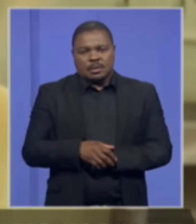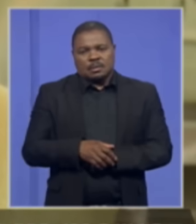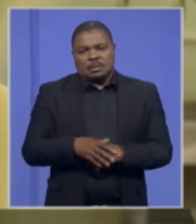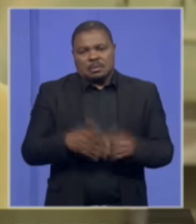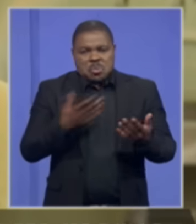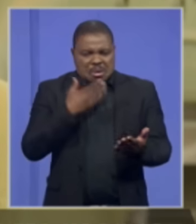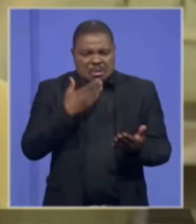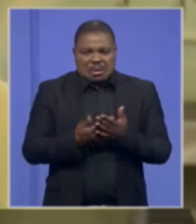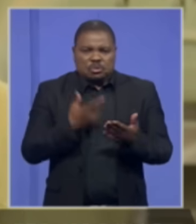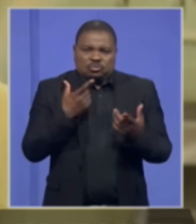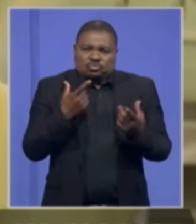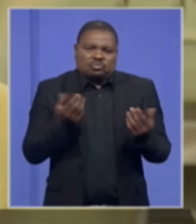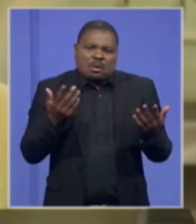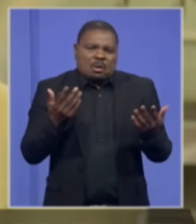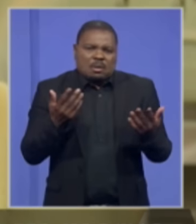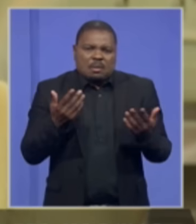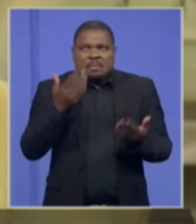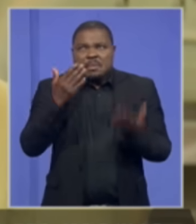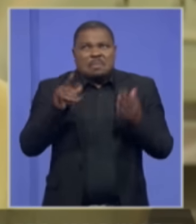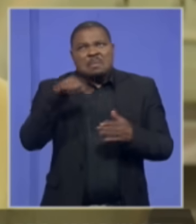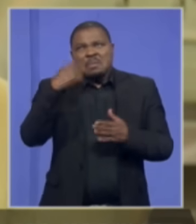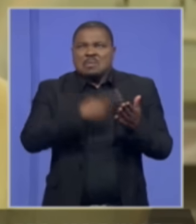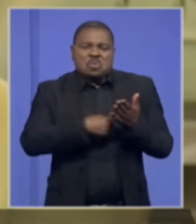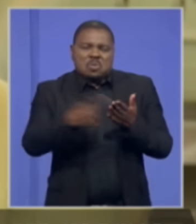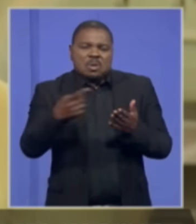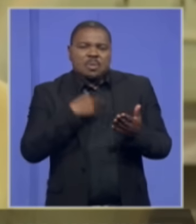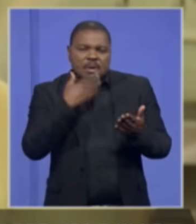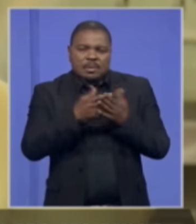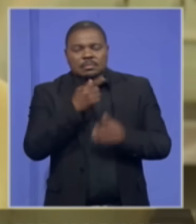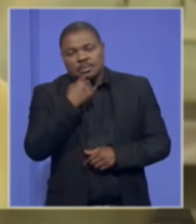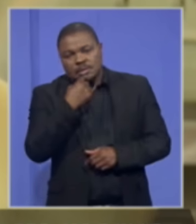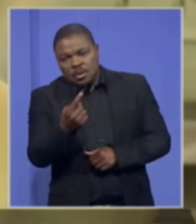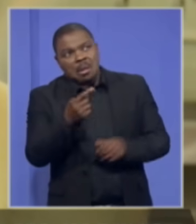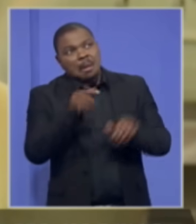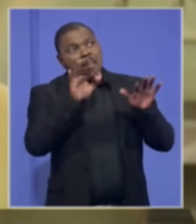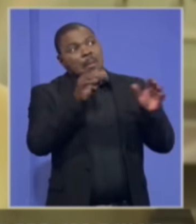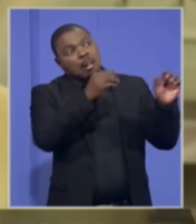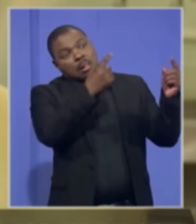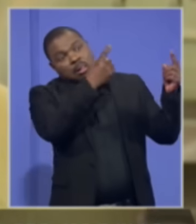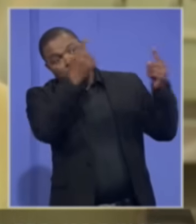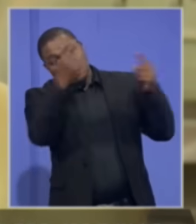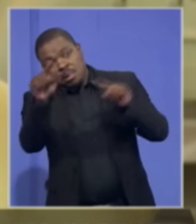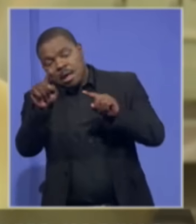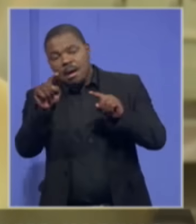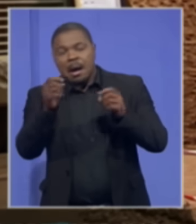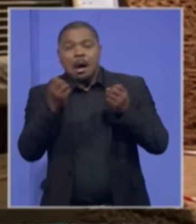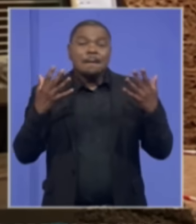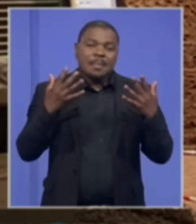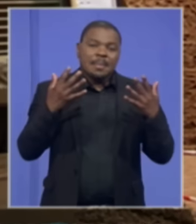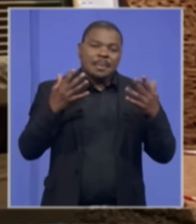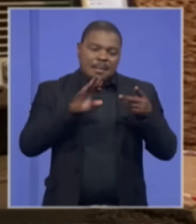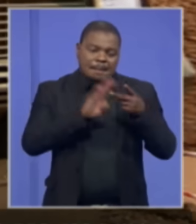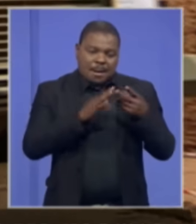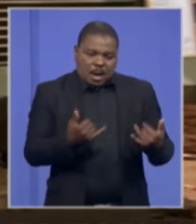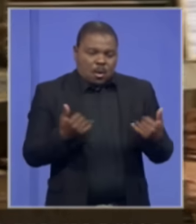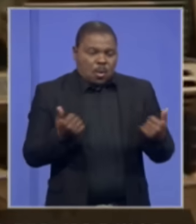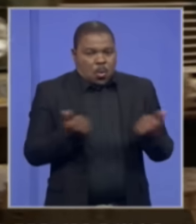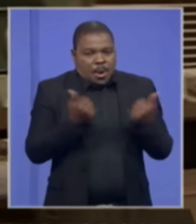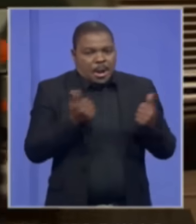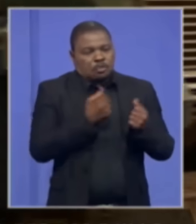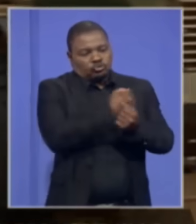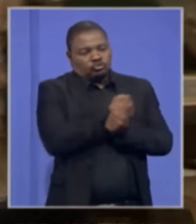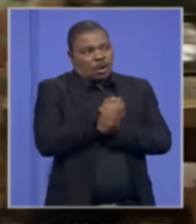it, General, by maybe next week, just to say concrete how many people have arrived. But now it's really movement of trucks. What would